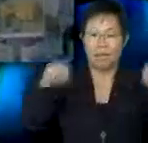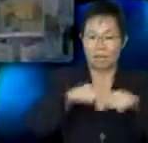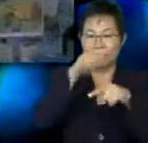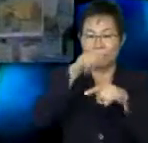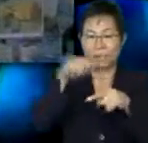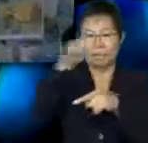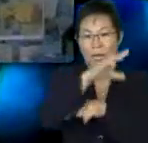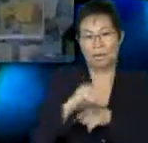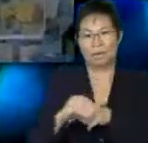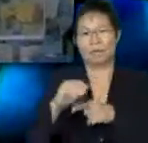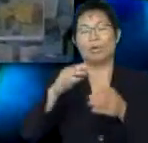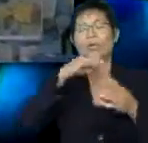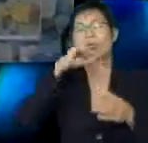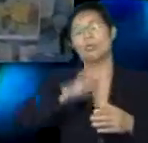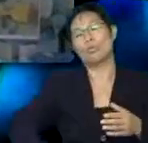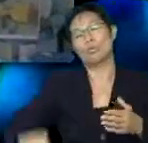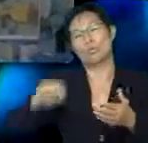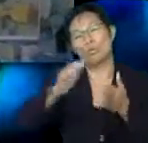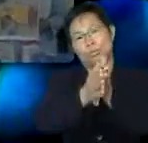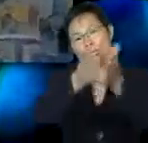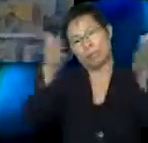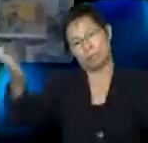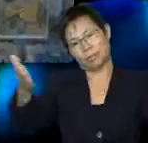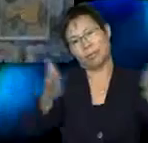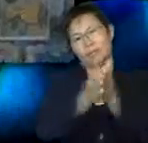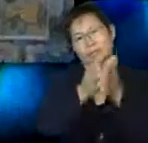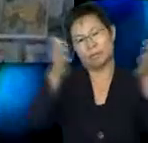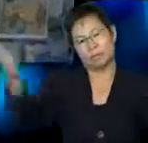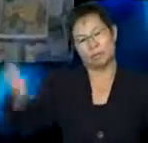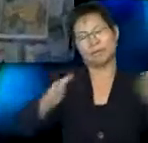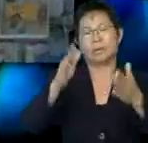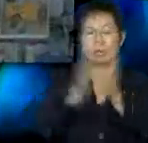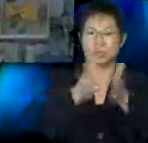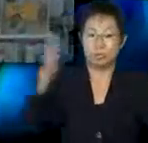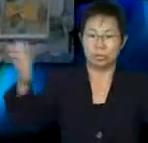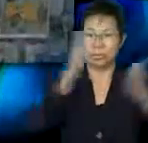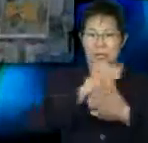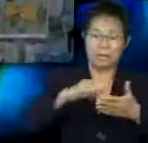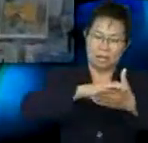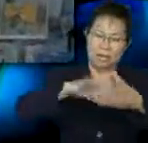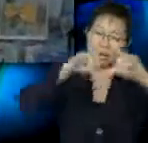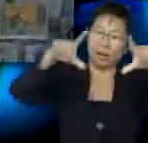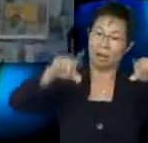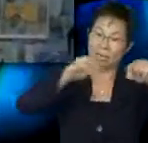and old newspapers. The newspapers are in the envelope.